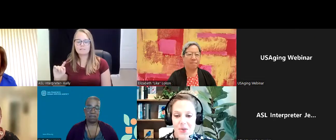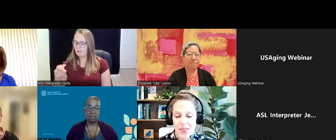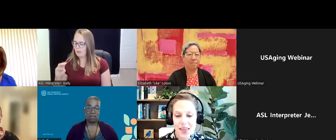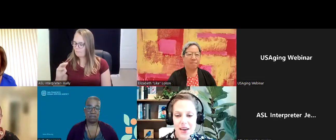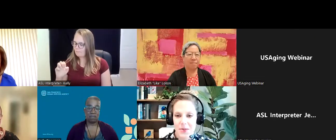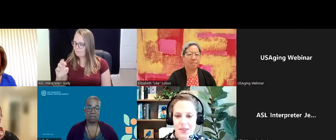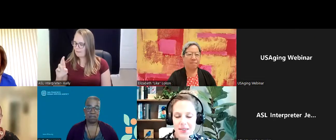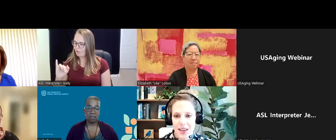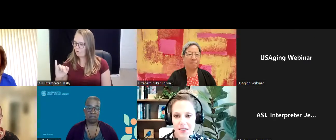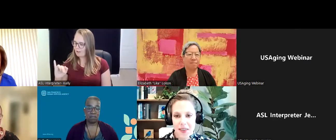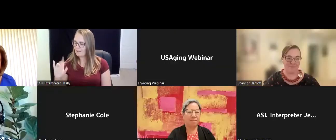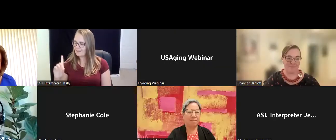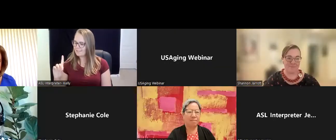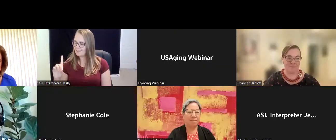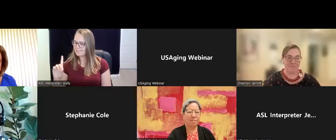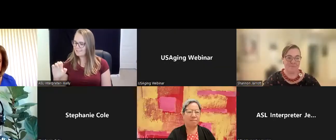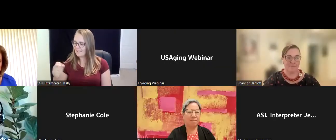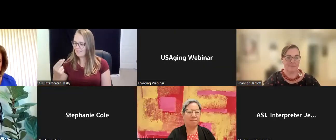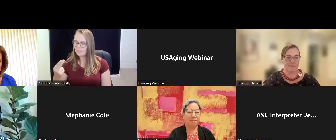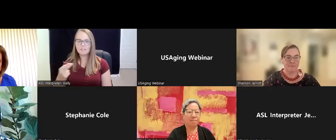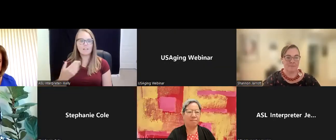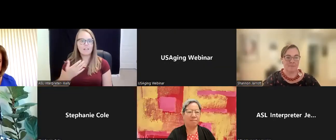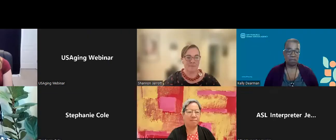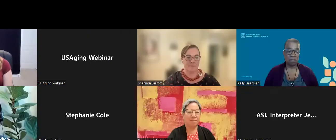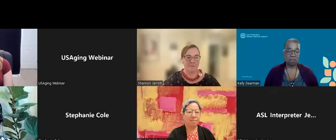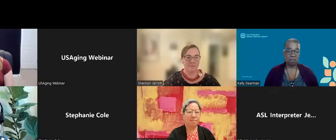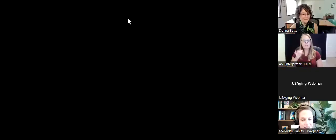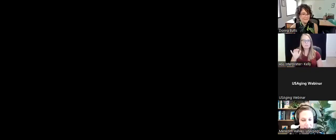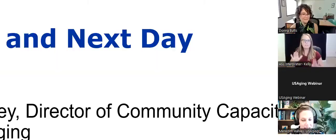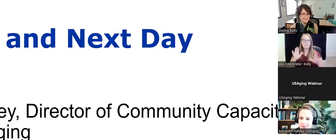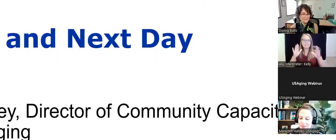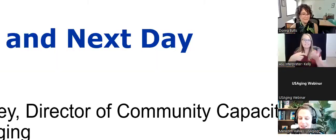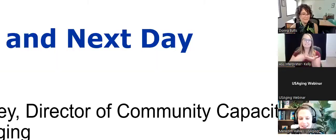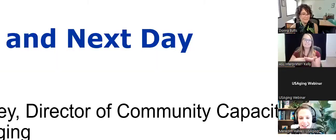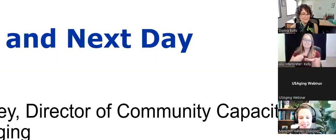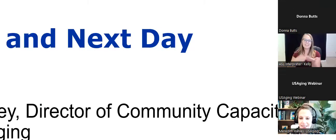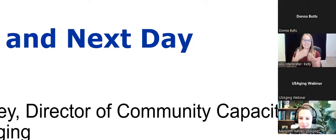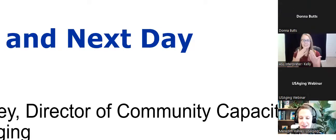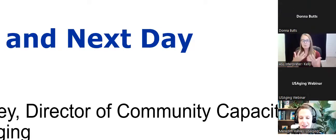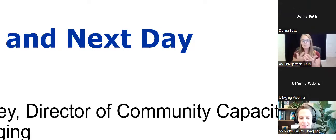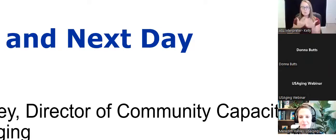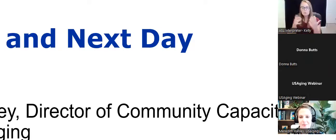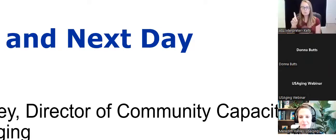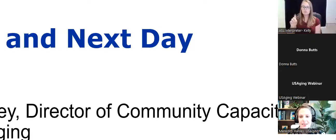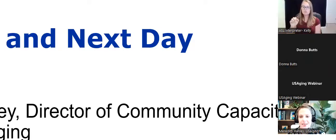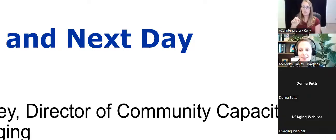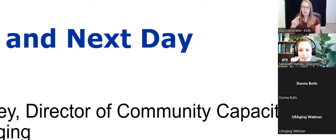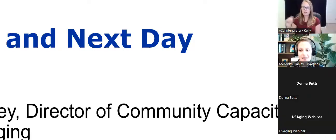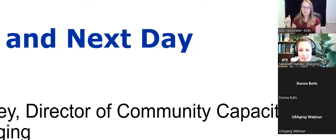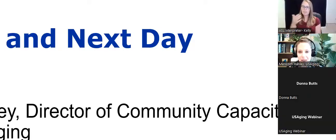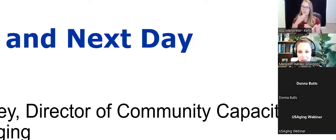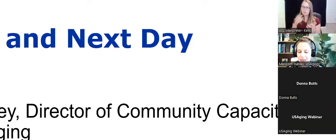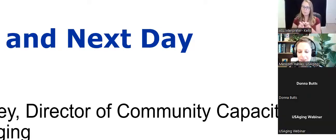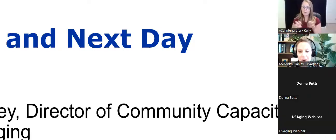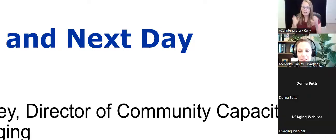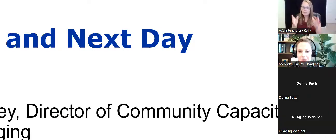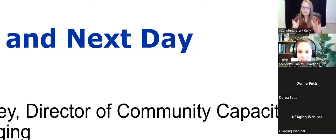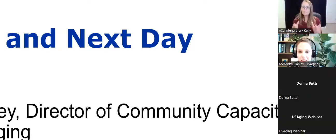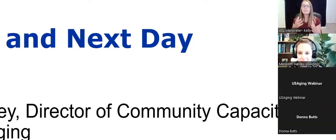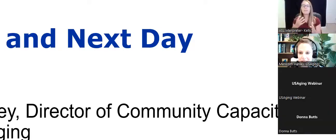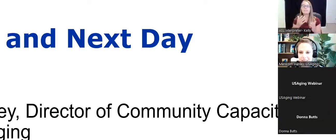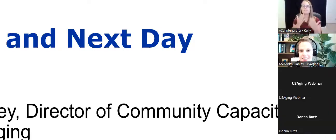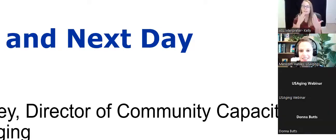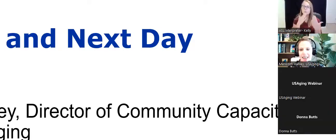Thank you. That was a fantastic discussion. So thank you, Donna, and thank you all of the panelists. And I want to thank all